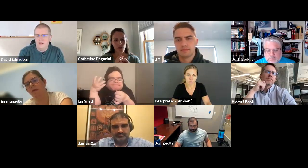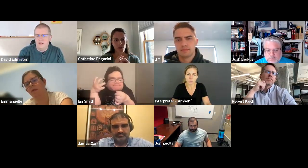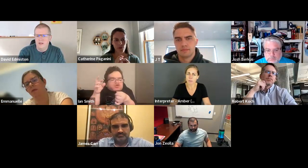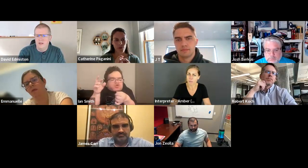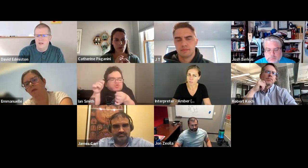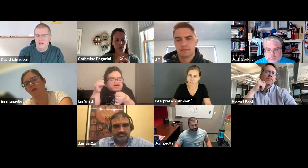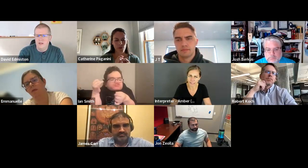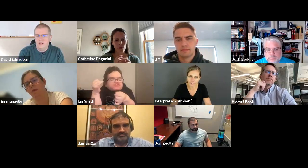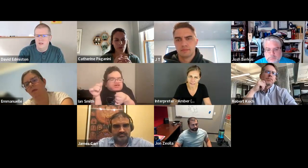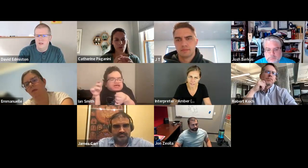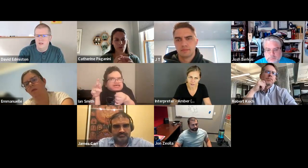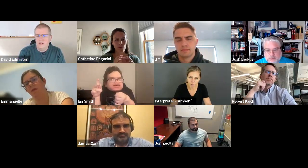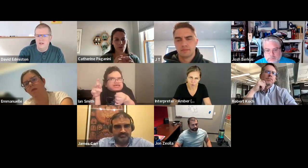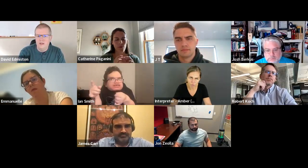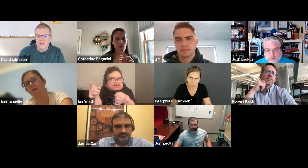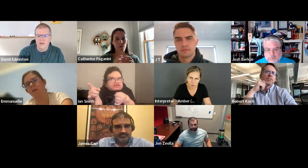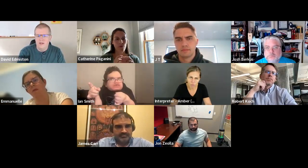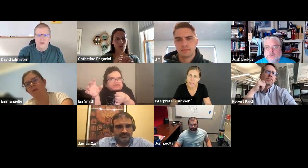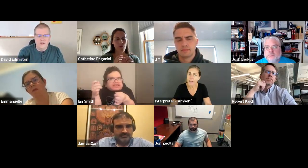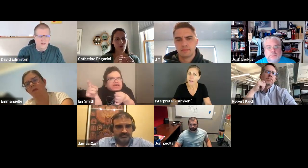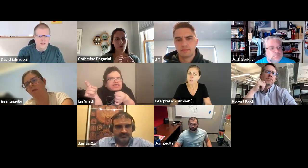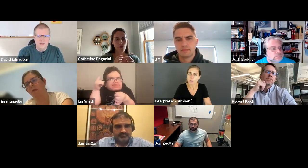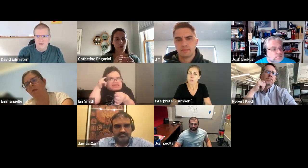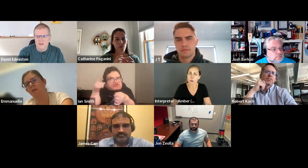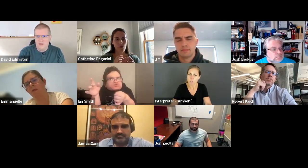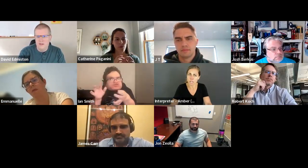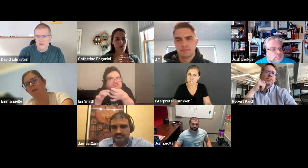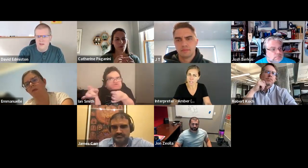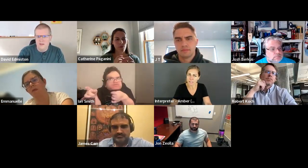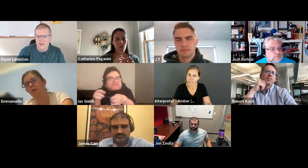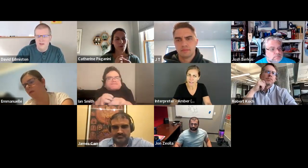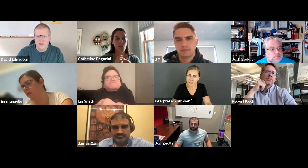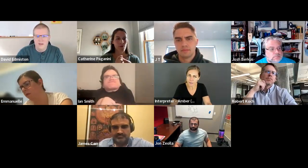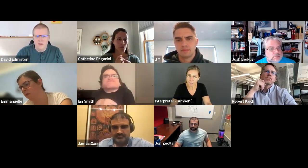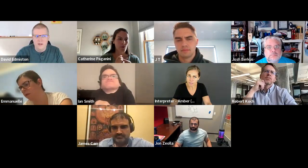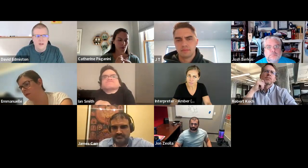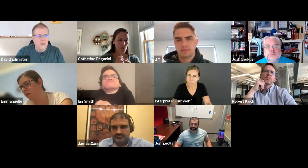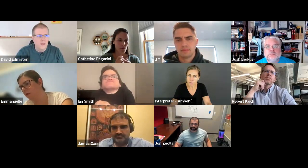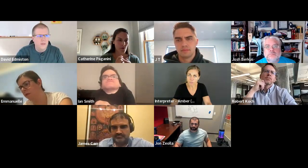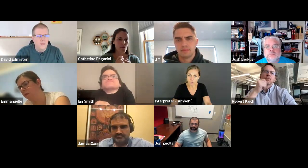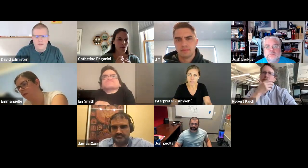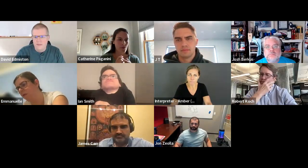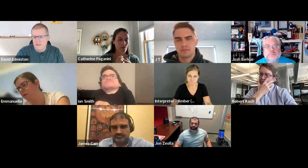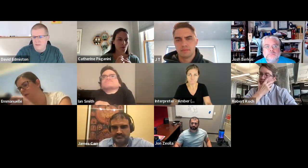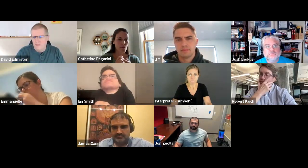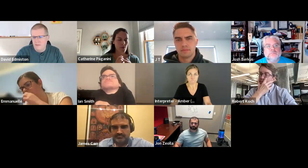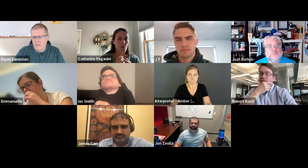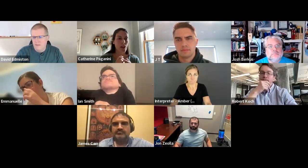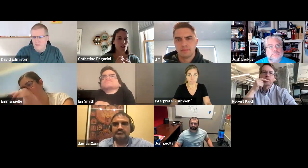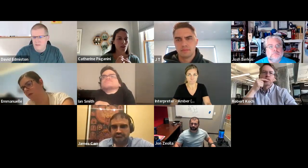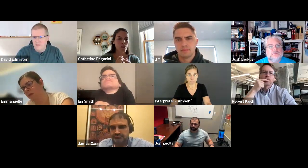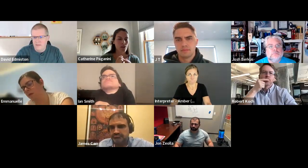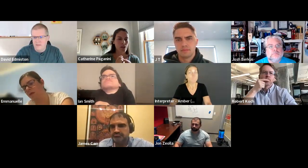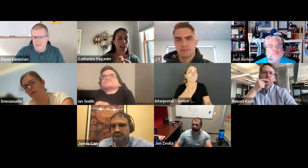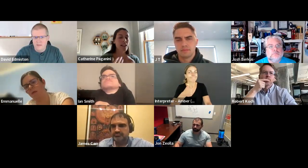Yeah, there is one. We've reached out to Gallaudet and also Dr. Raja. I believe we've reached out to him.